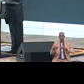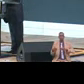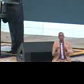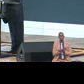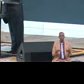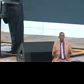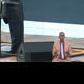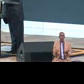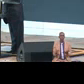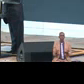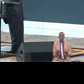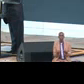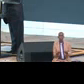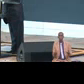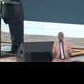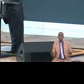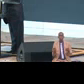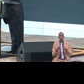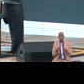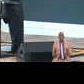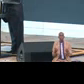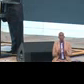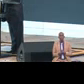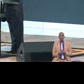in pieces. But